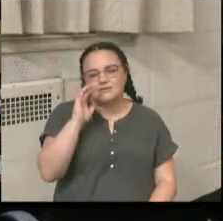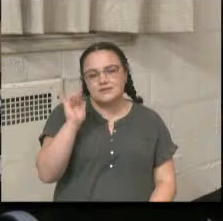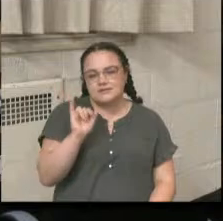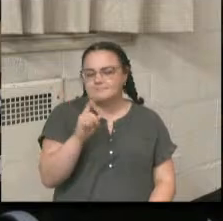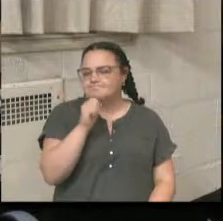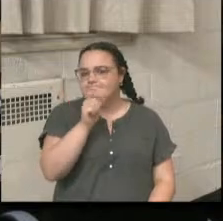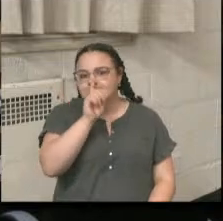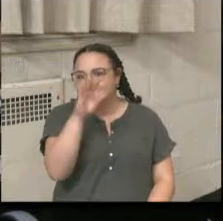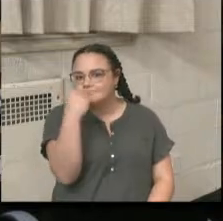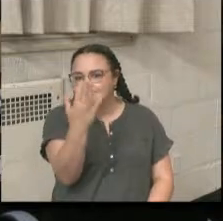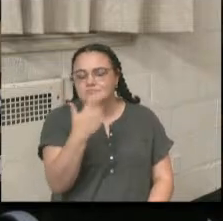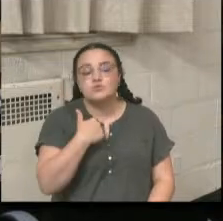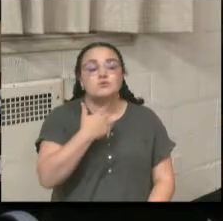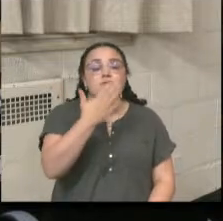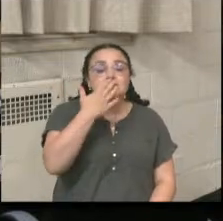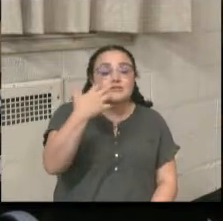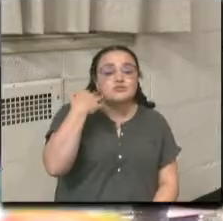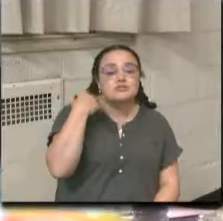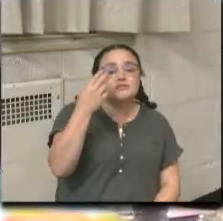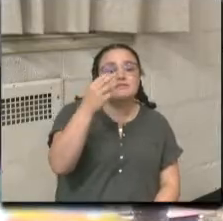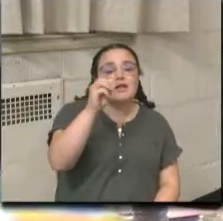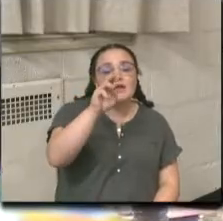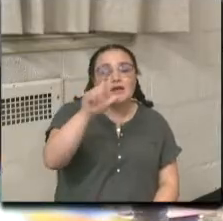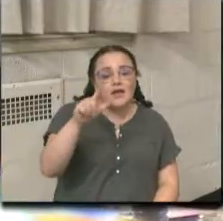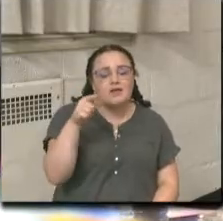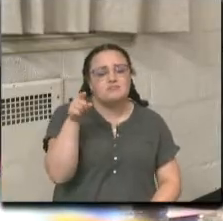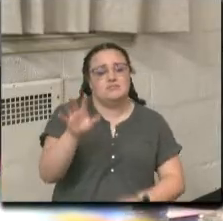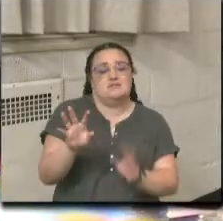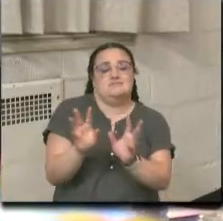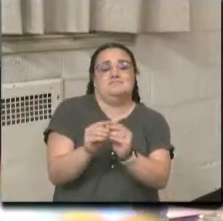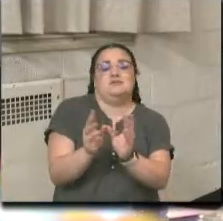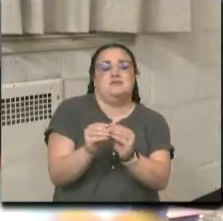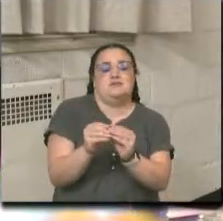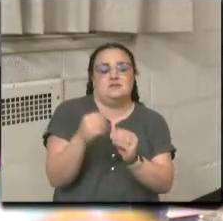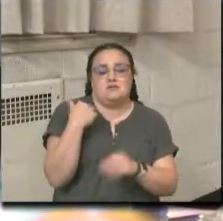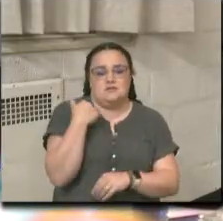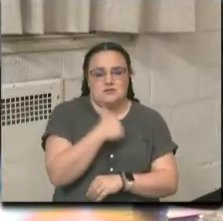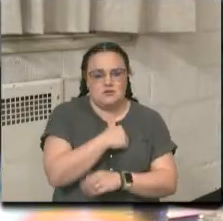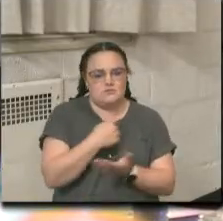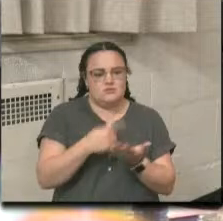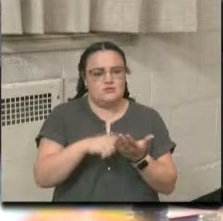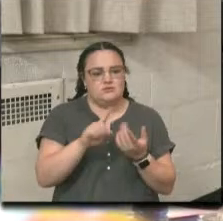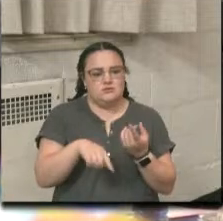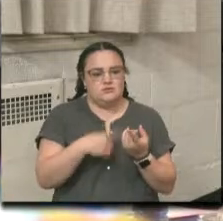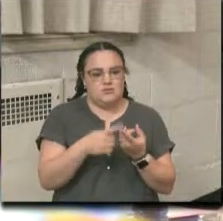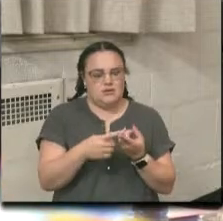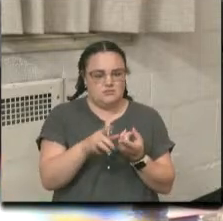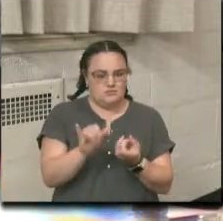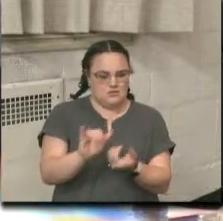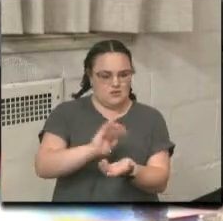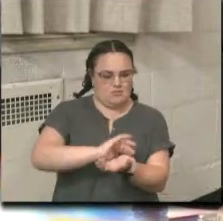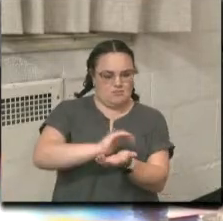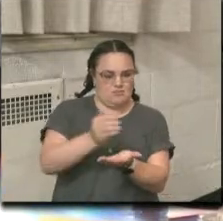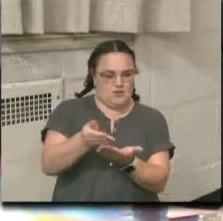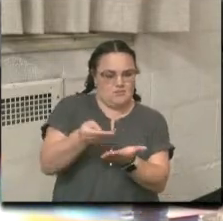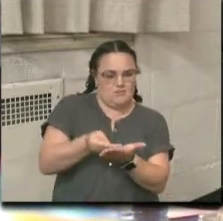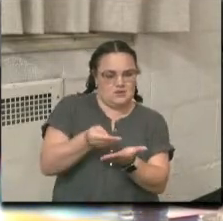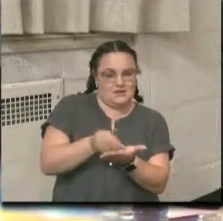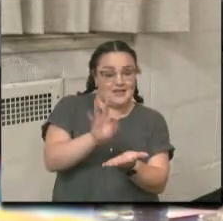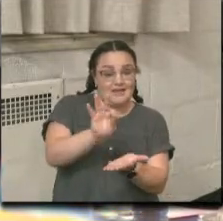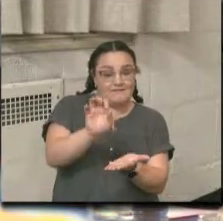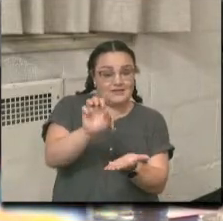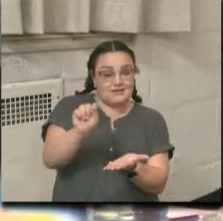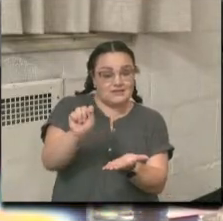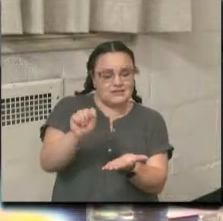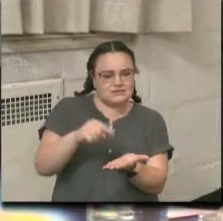Howell, and to ensure my colleagues that at our OBAFA meeting, we also had discussions around the reallocations of FTEs or positions that